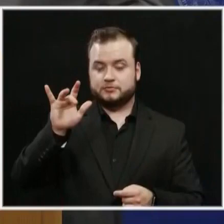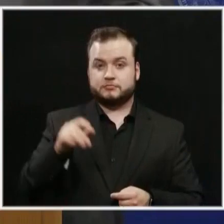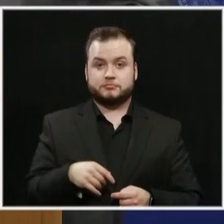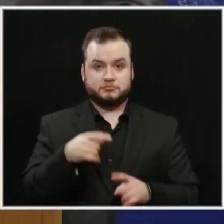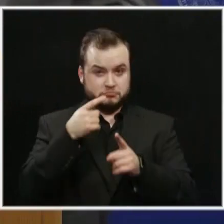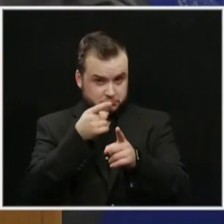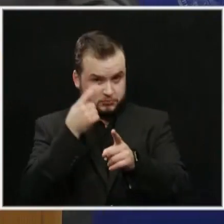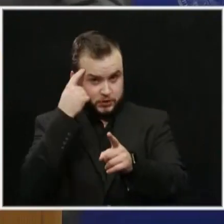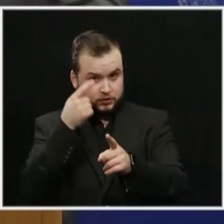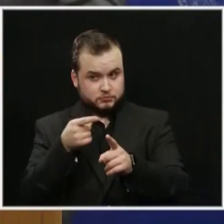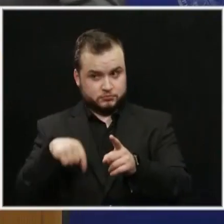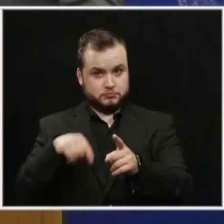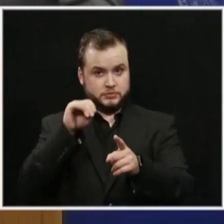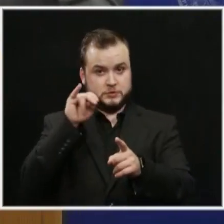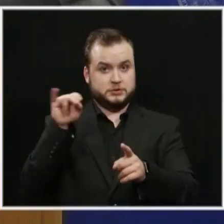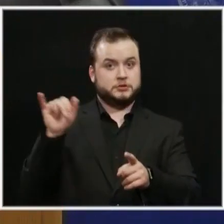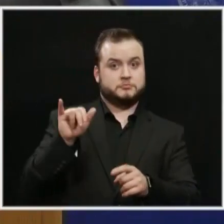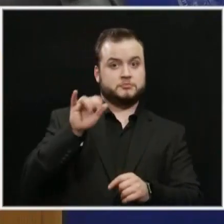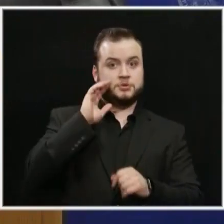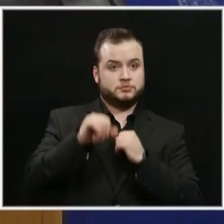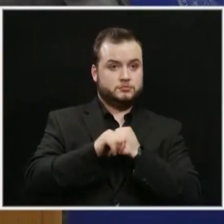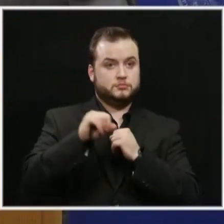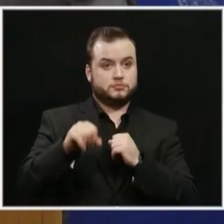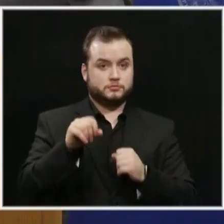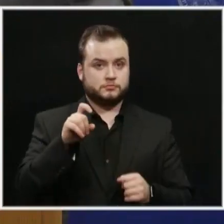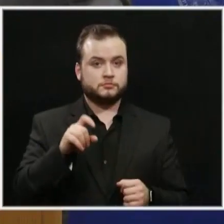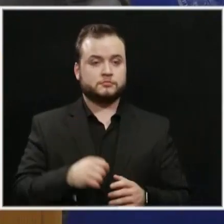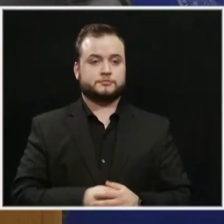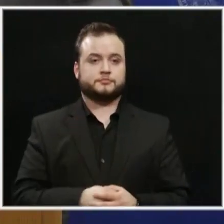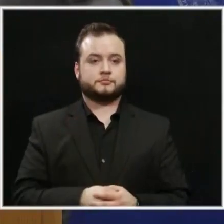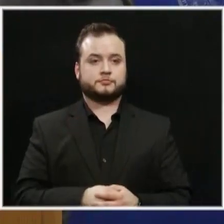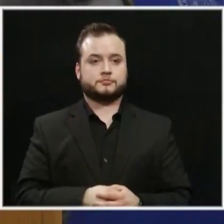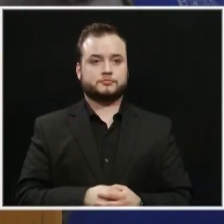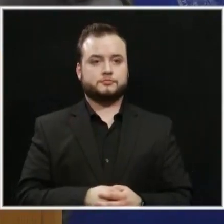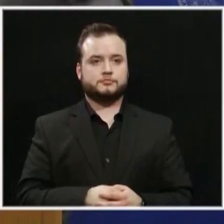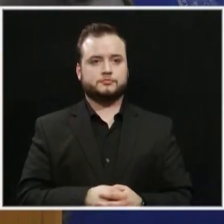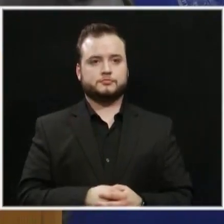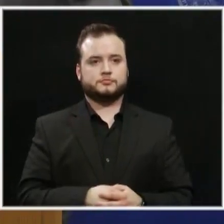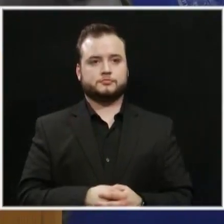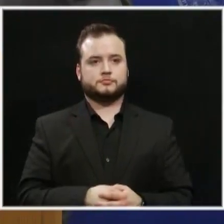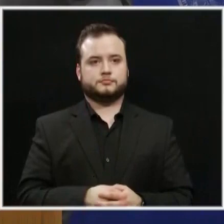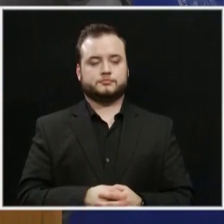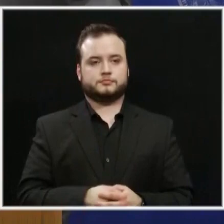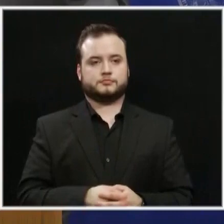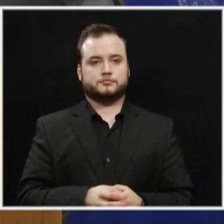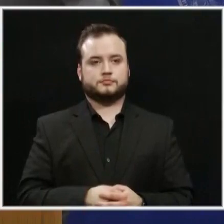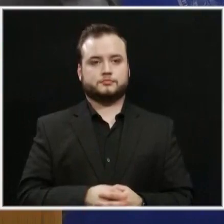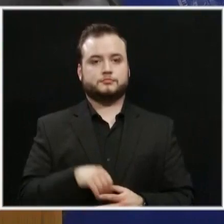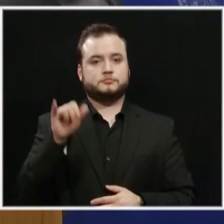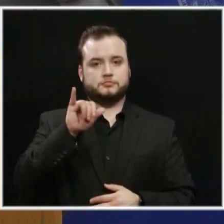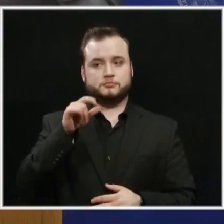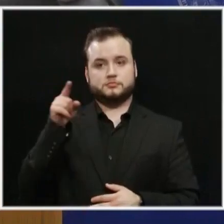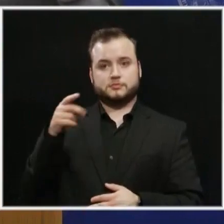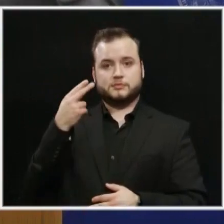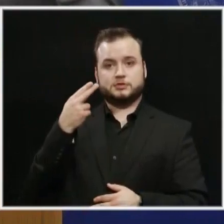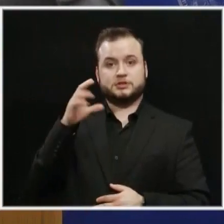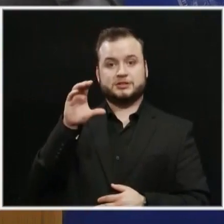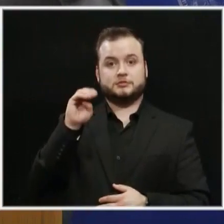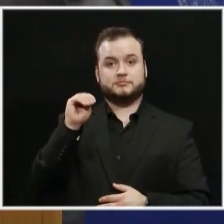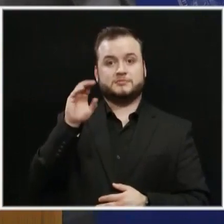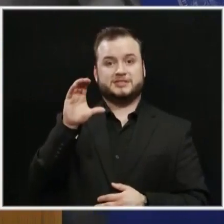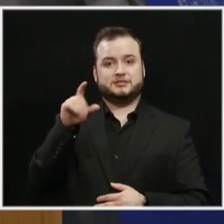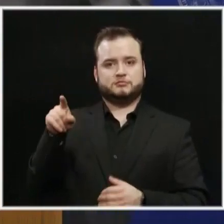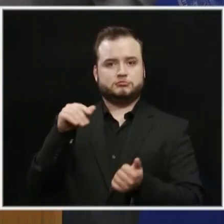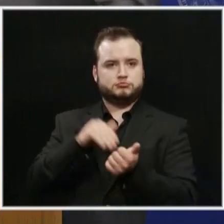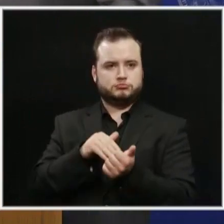the Senate floor yesterday. He's also a doctor at HCMC, and said he doesn't even think the legislature should be meeting because he thinks it violates the spirit